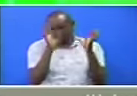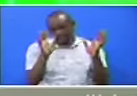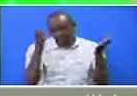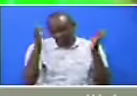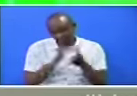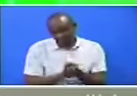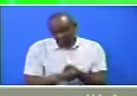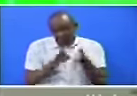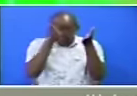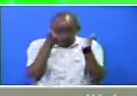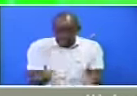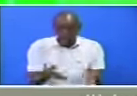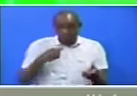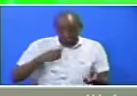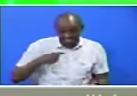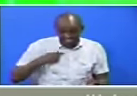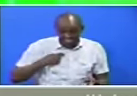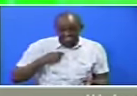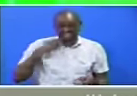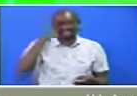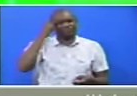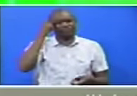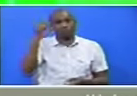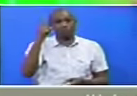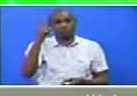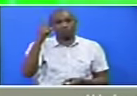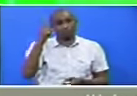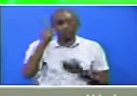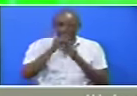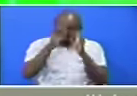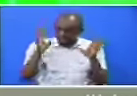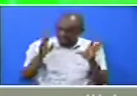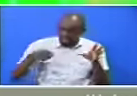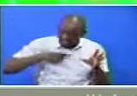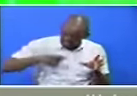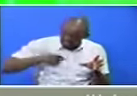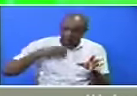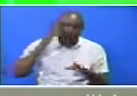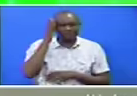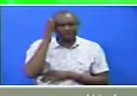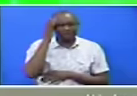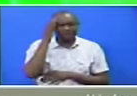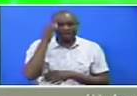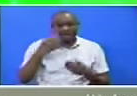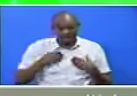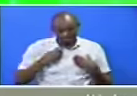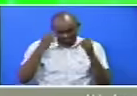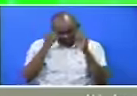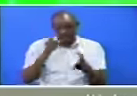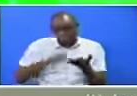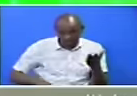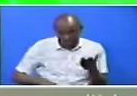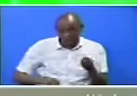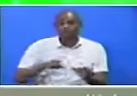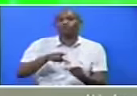We have now made a conscious decision. As people who have fraternized with both teams, we